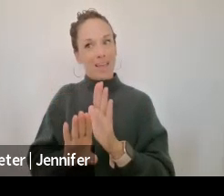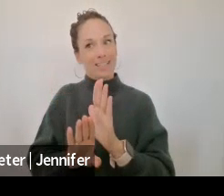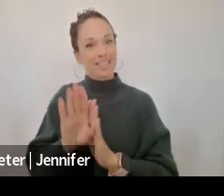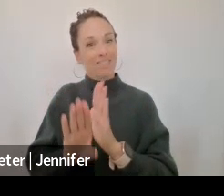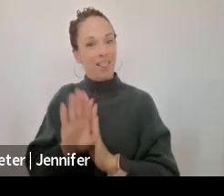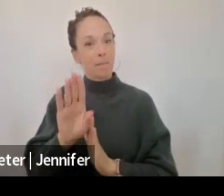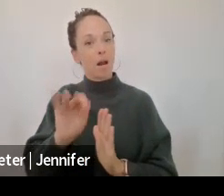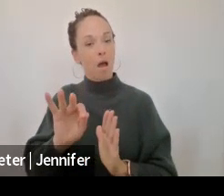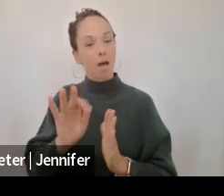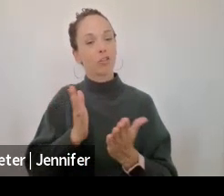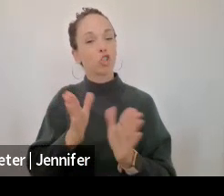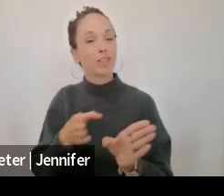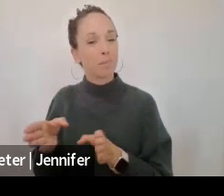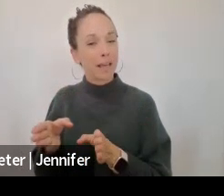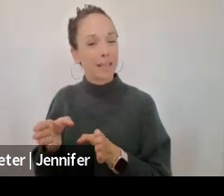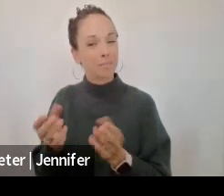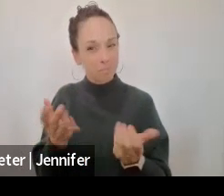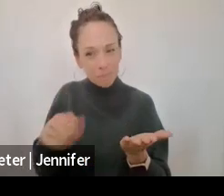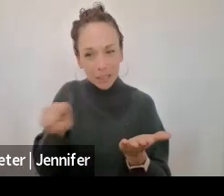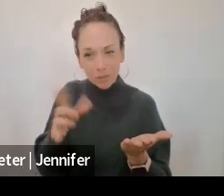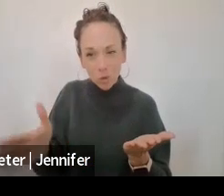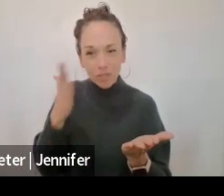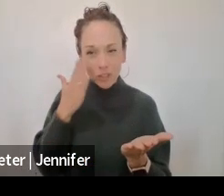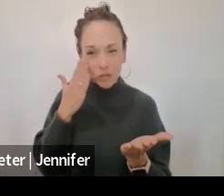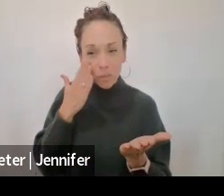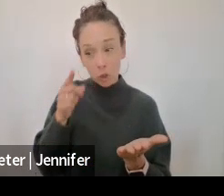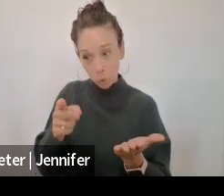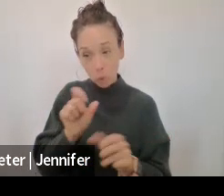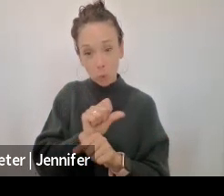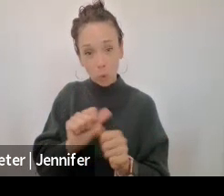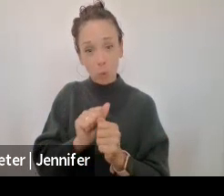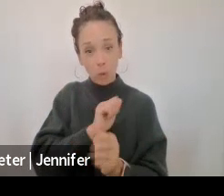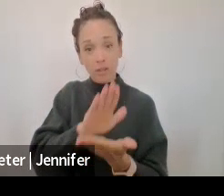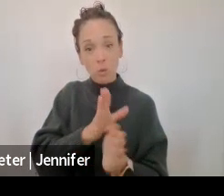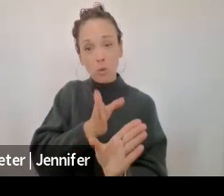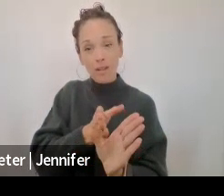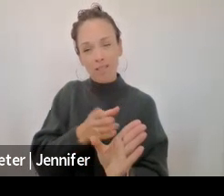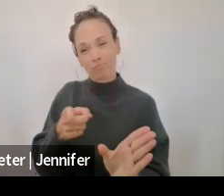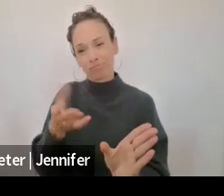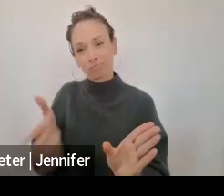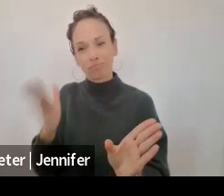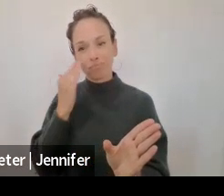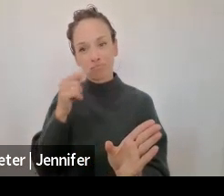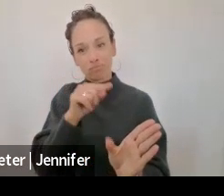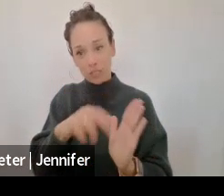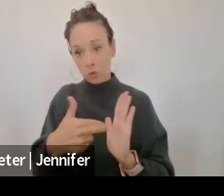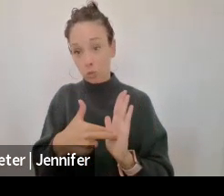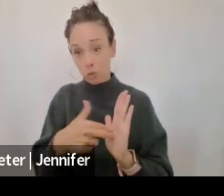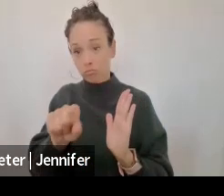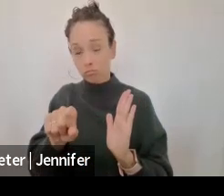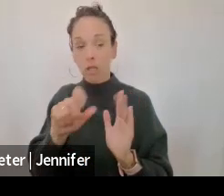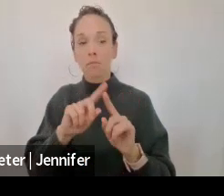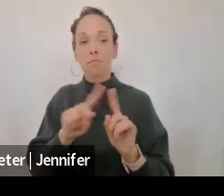service plans. So many of you are familiar, who work with school psychologists, are familiar with this particular role. But